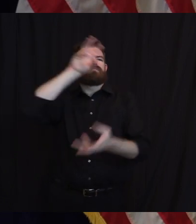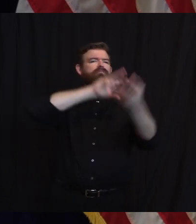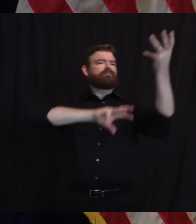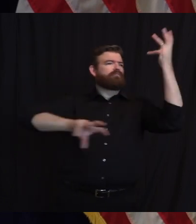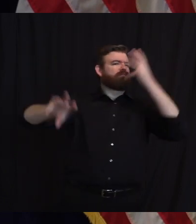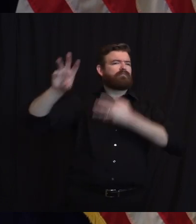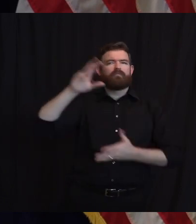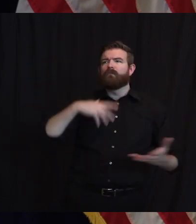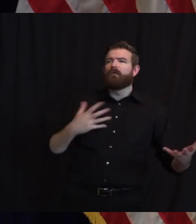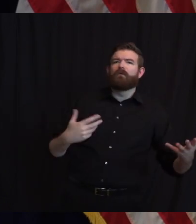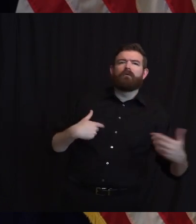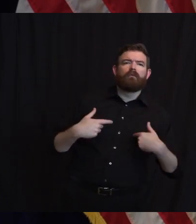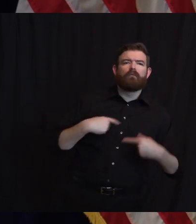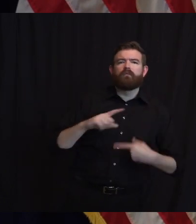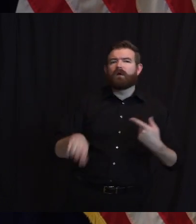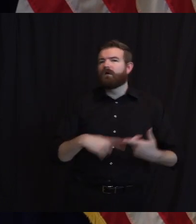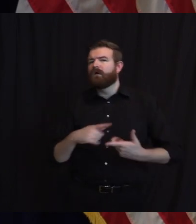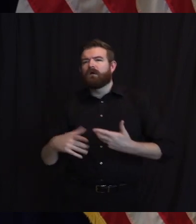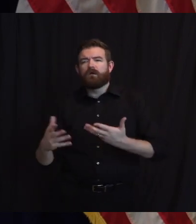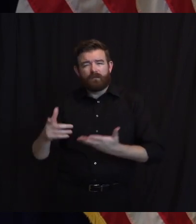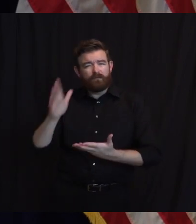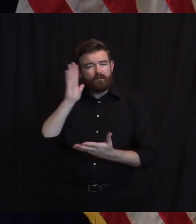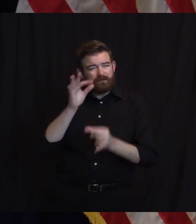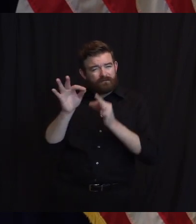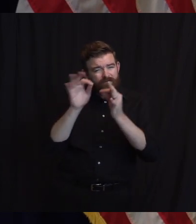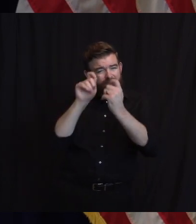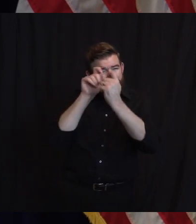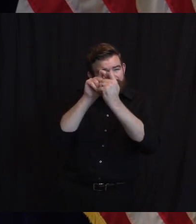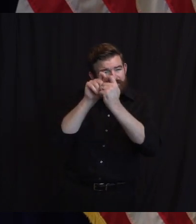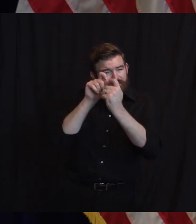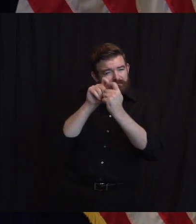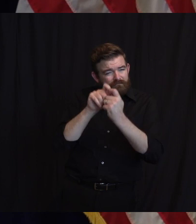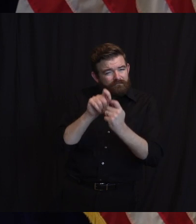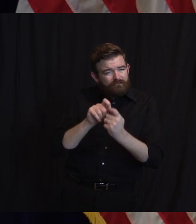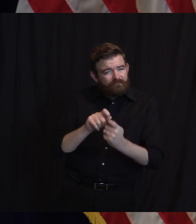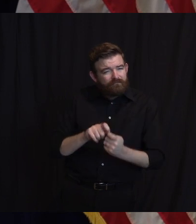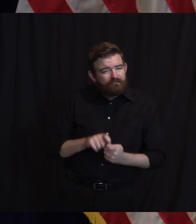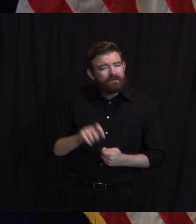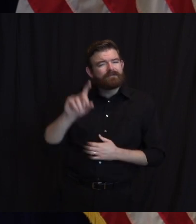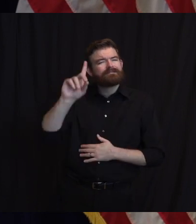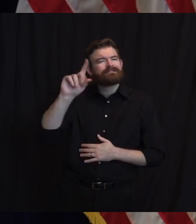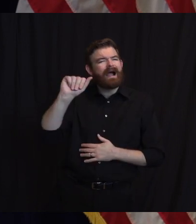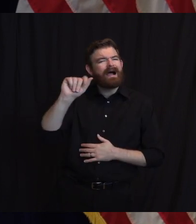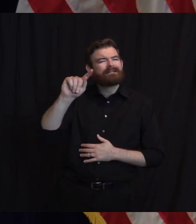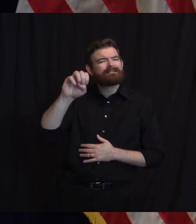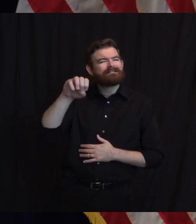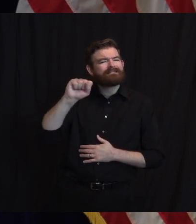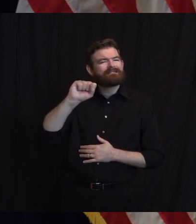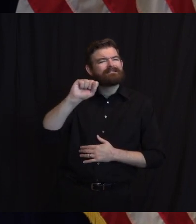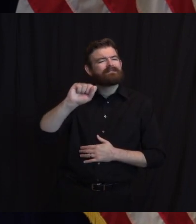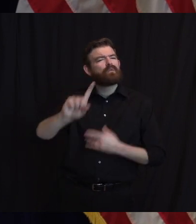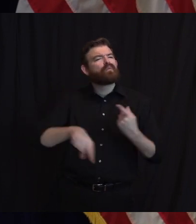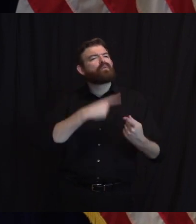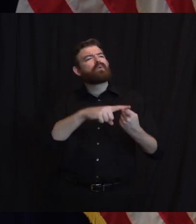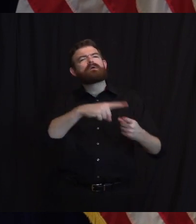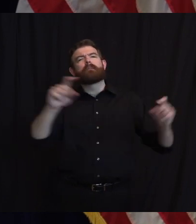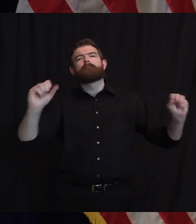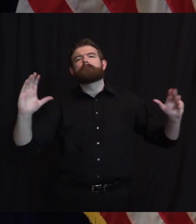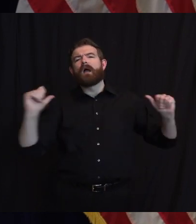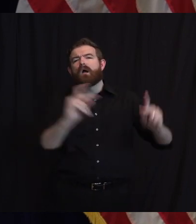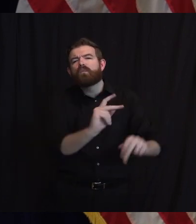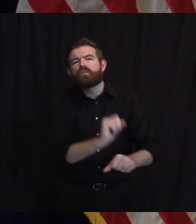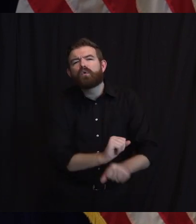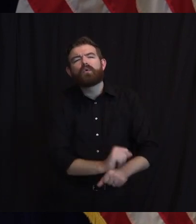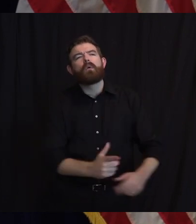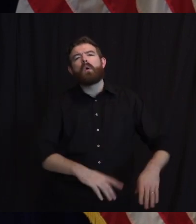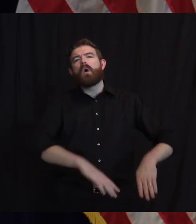So will you be getting into specifics like that so people have a better idea of what to expect and when? And I understand that the commissioner